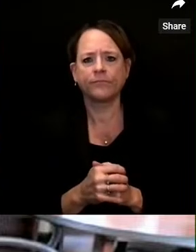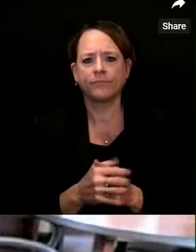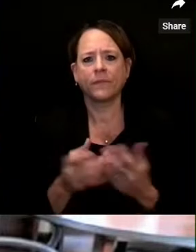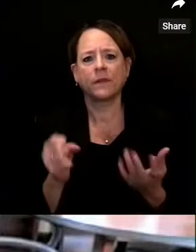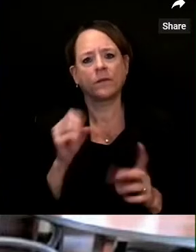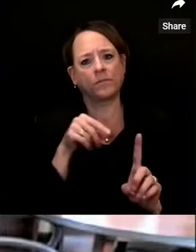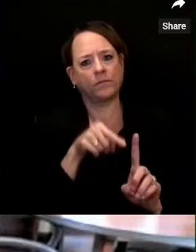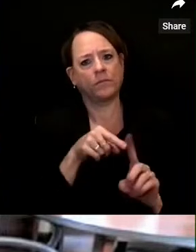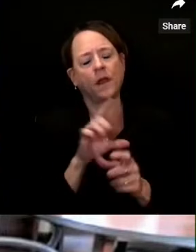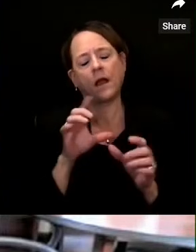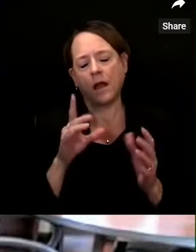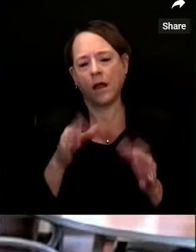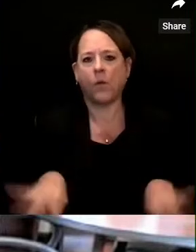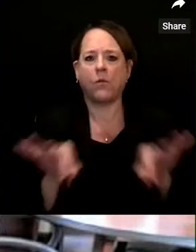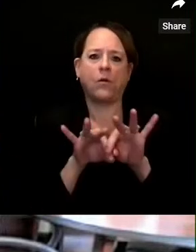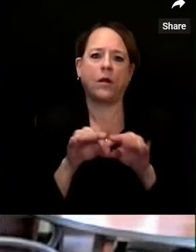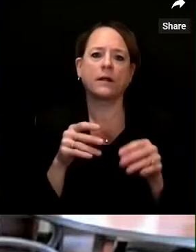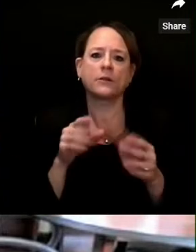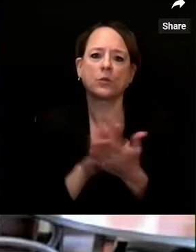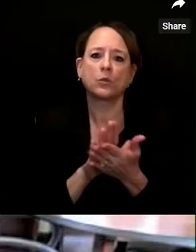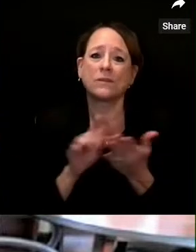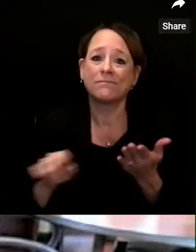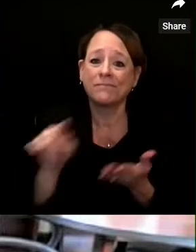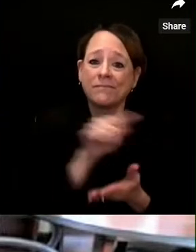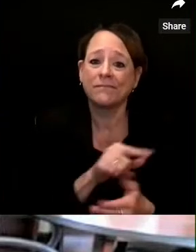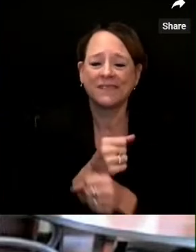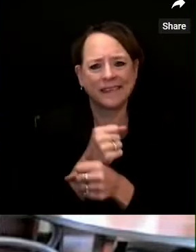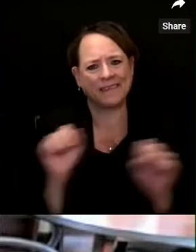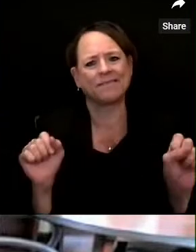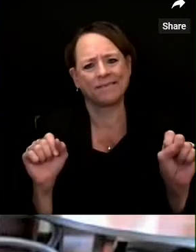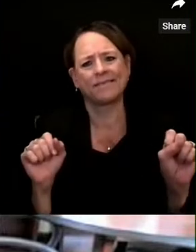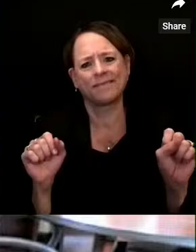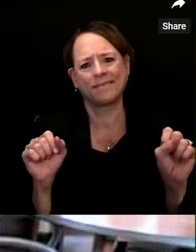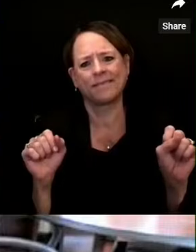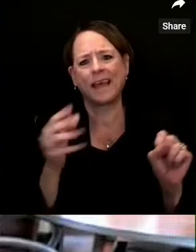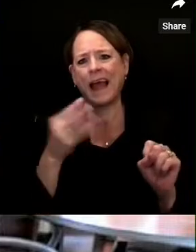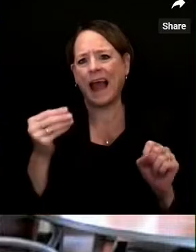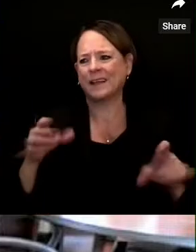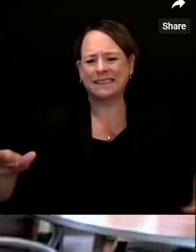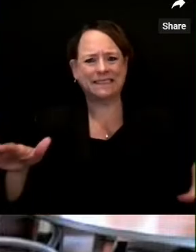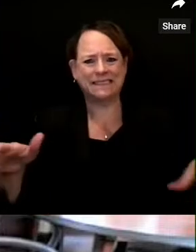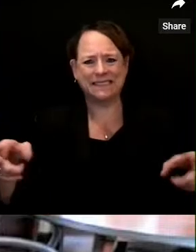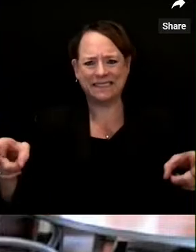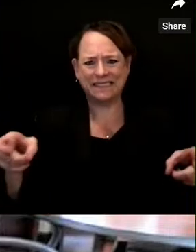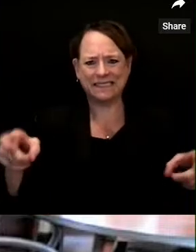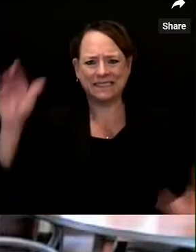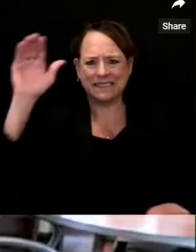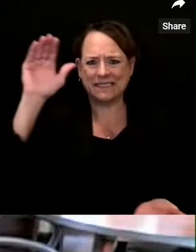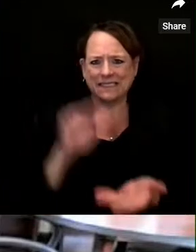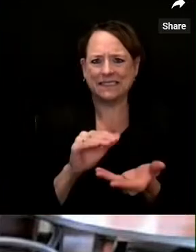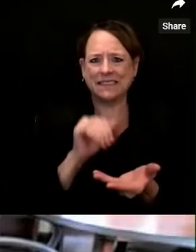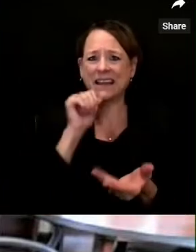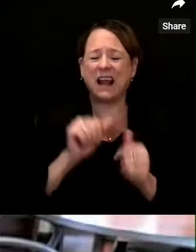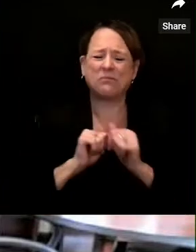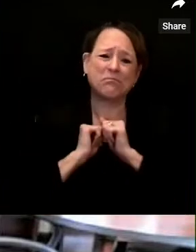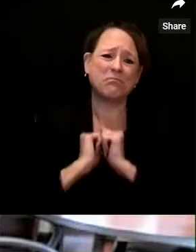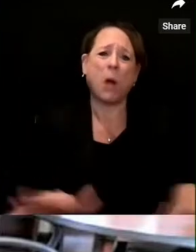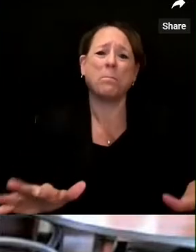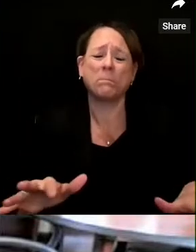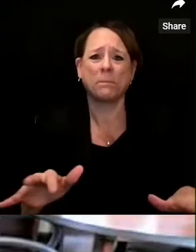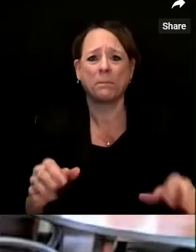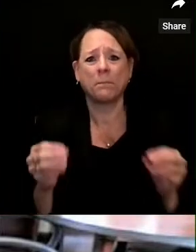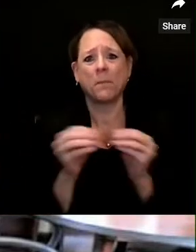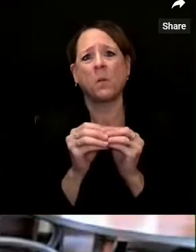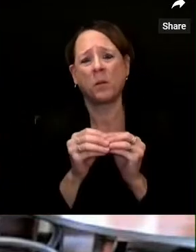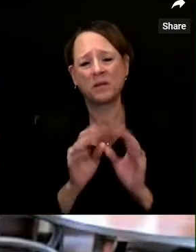safely, and to stem the tide of this pandemic. So again, it's worth emphasizing one last time,